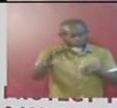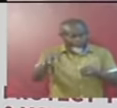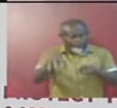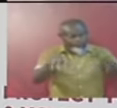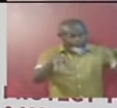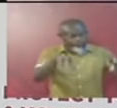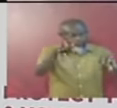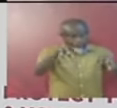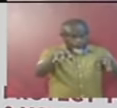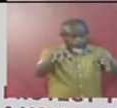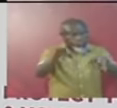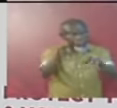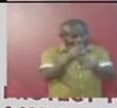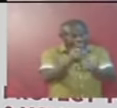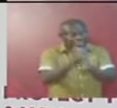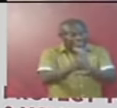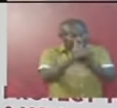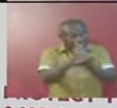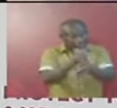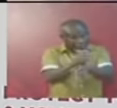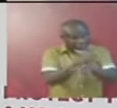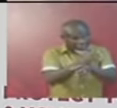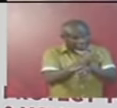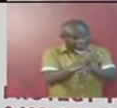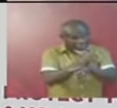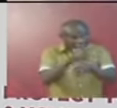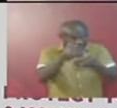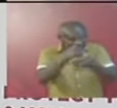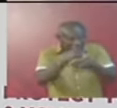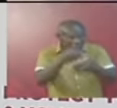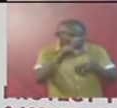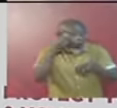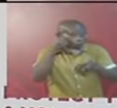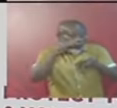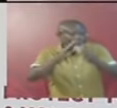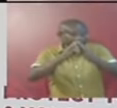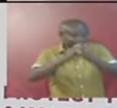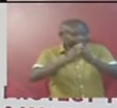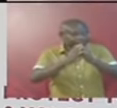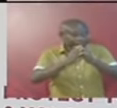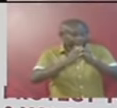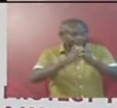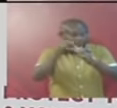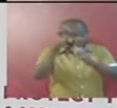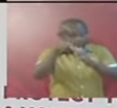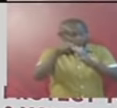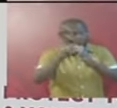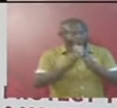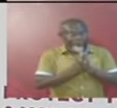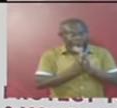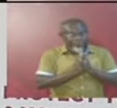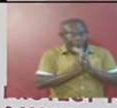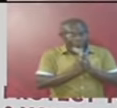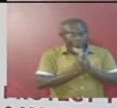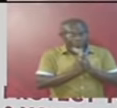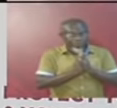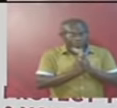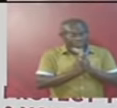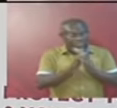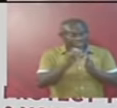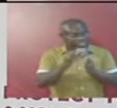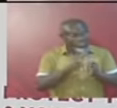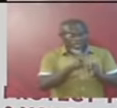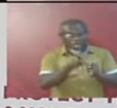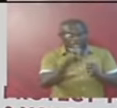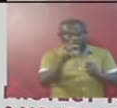to increase the access to service at the community level so that people could receive service near to where they live. And